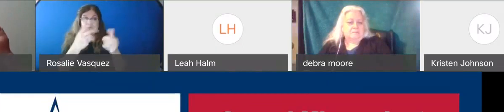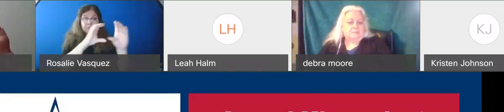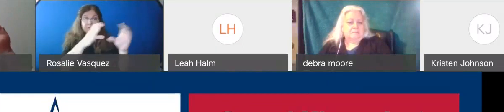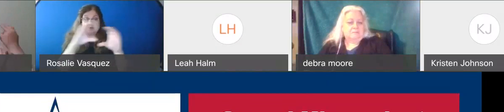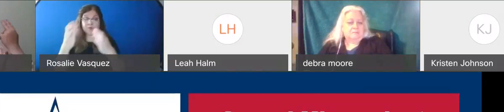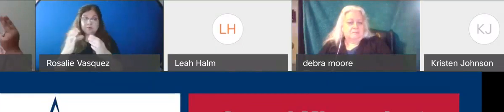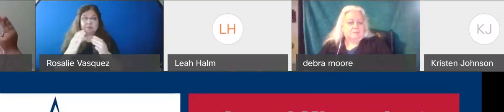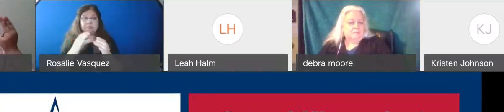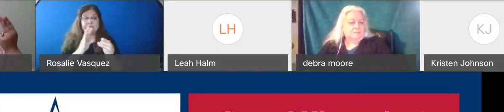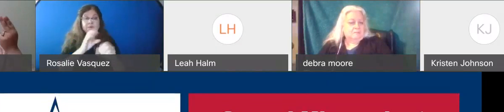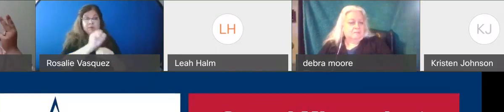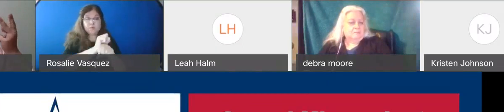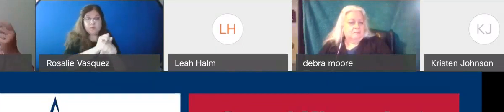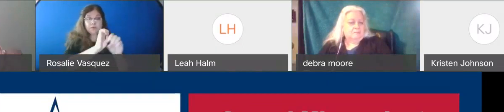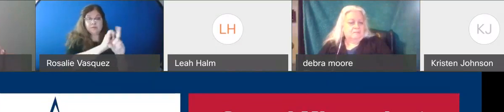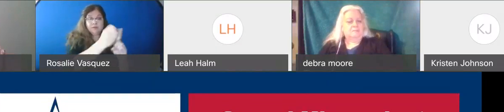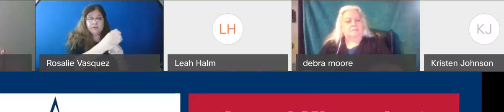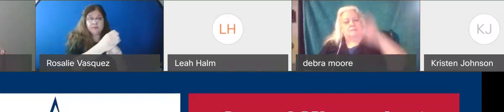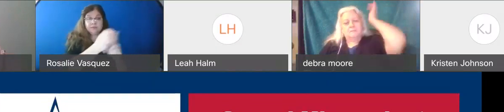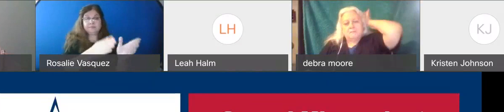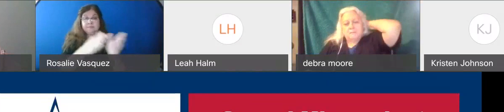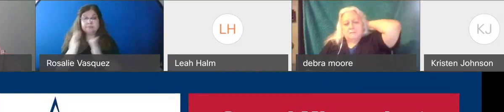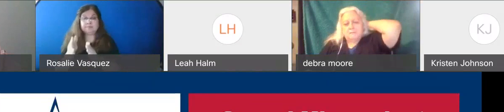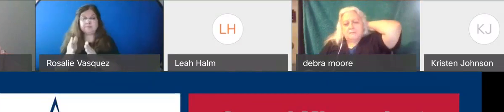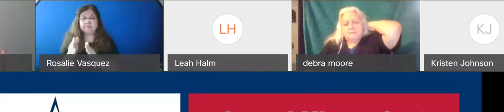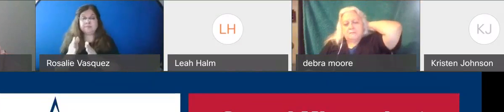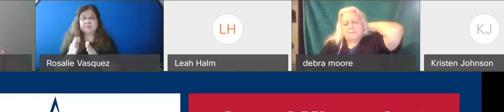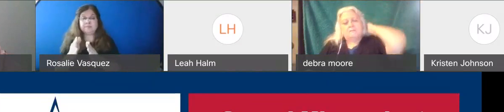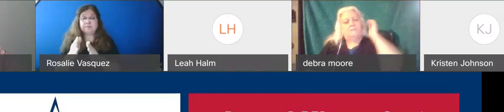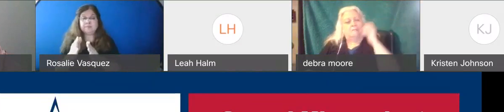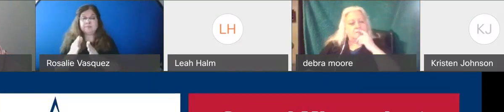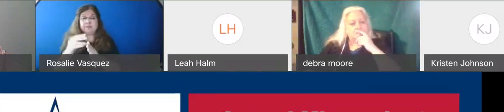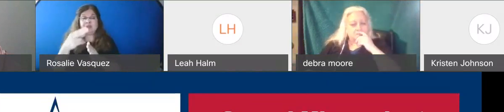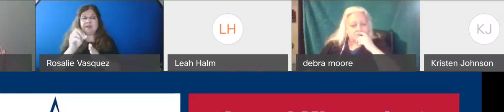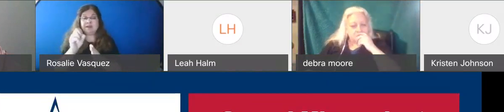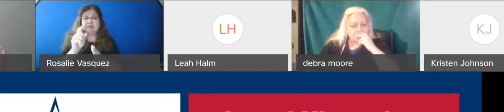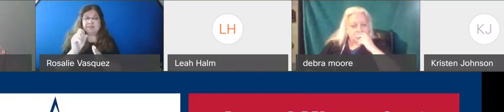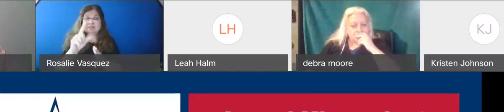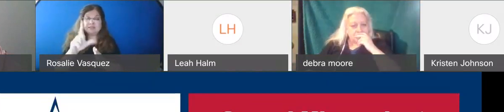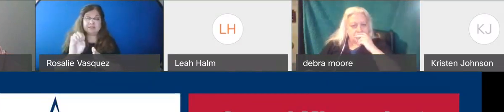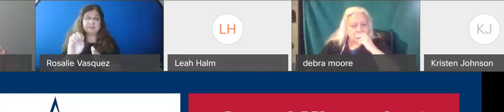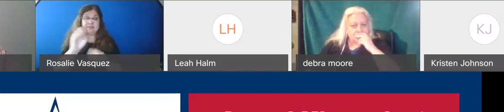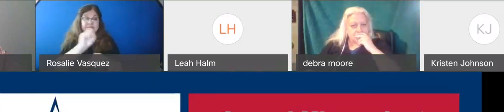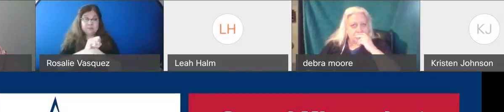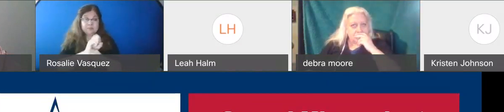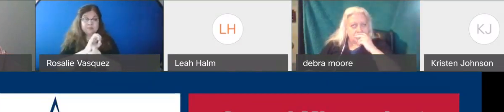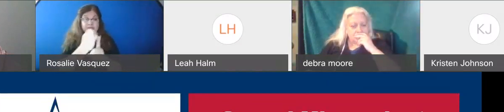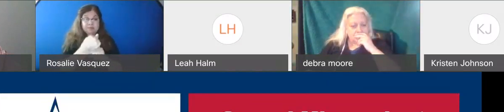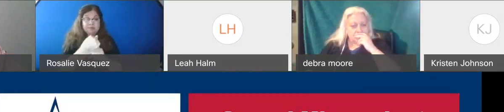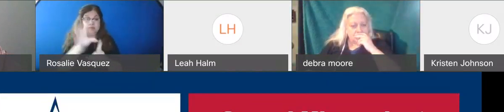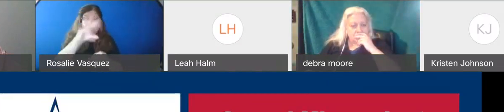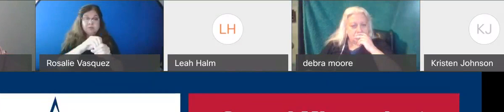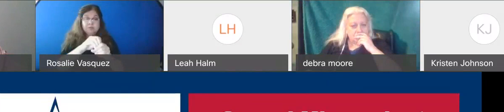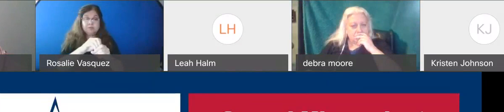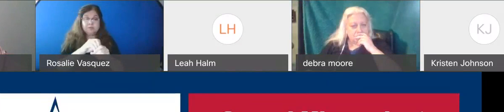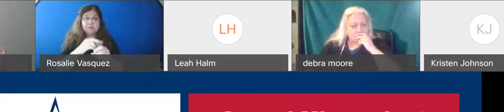environment, sexual harassment, and quid pro quo. So hostile work environment harassment includes any verbal, physical, or visual